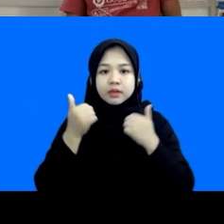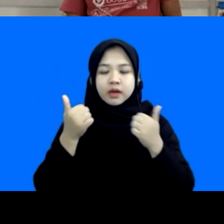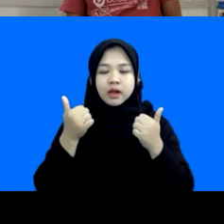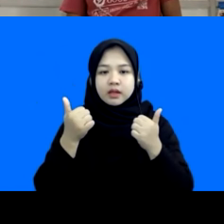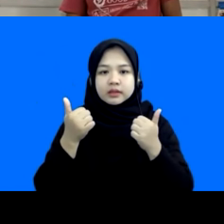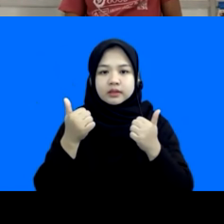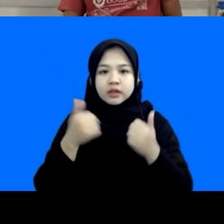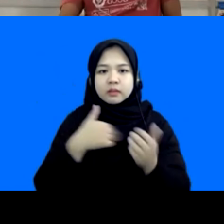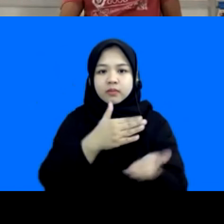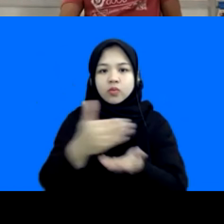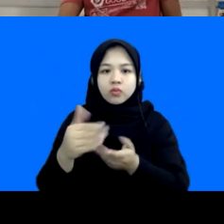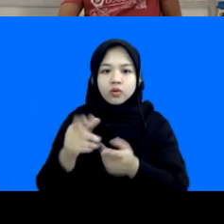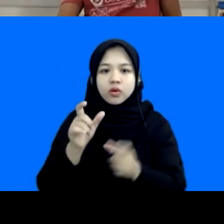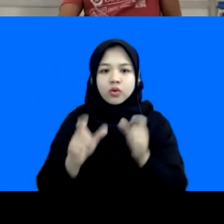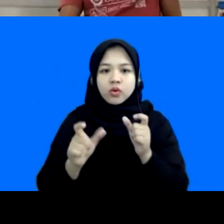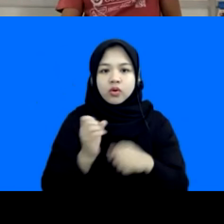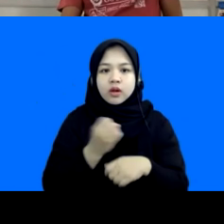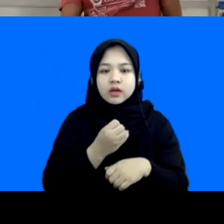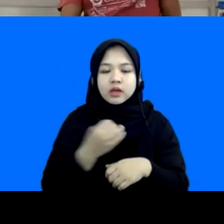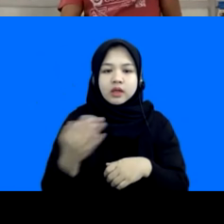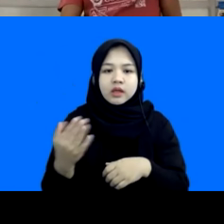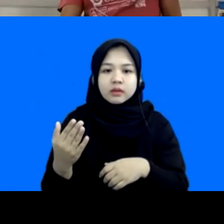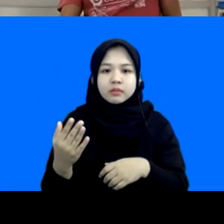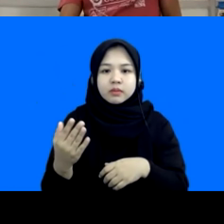present to fix laptops.